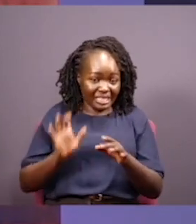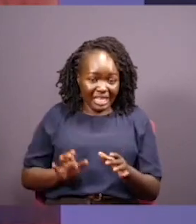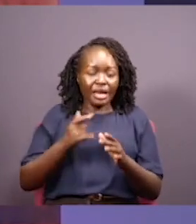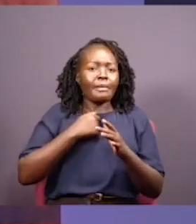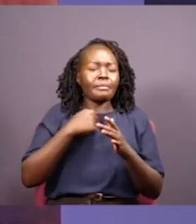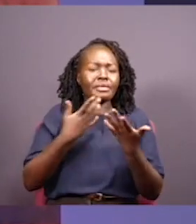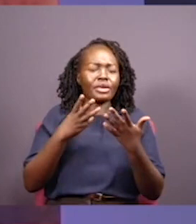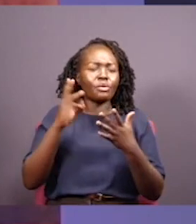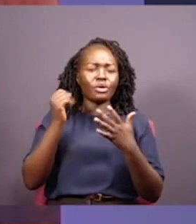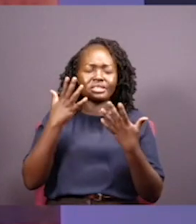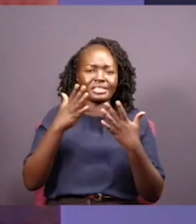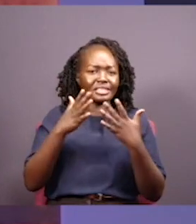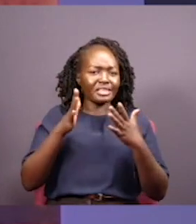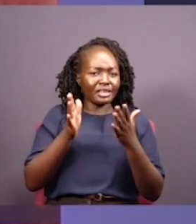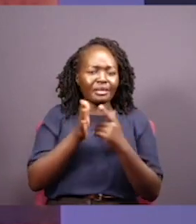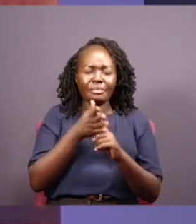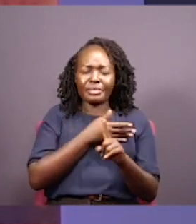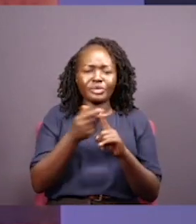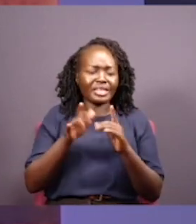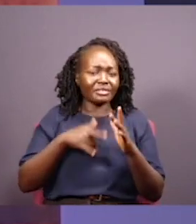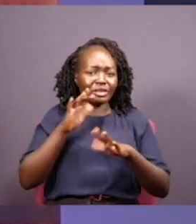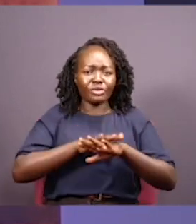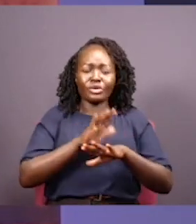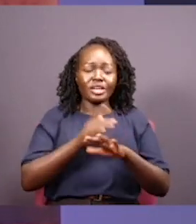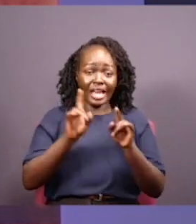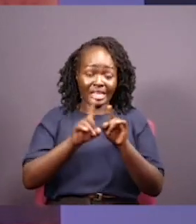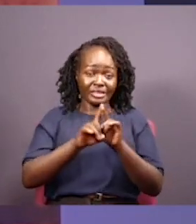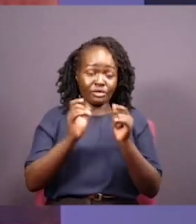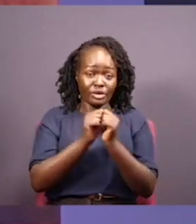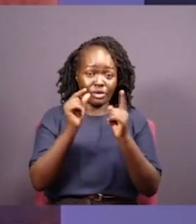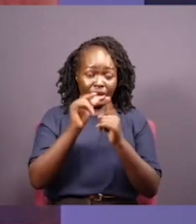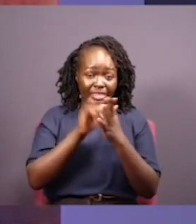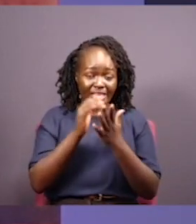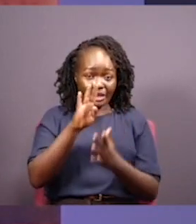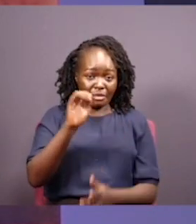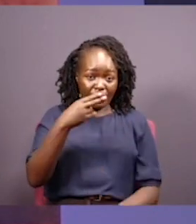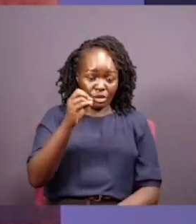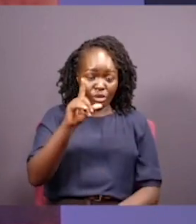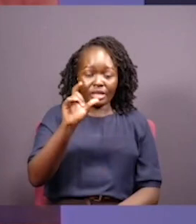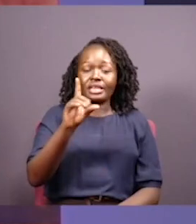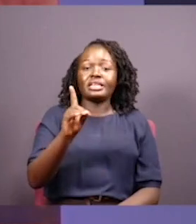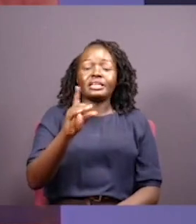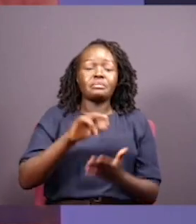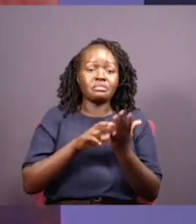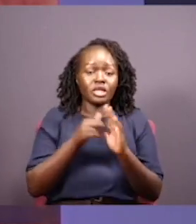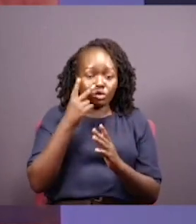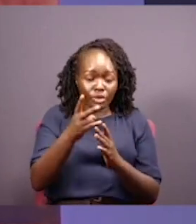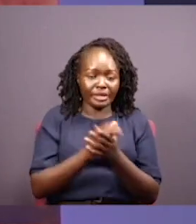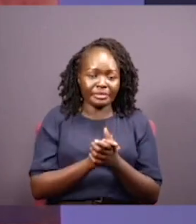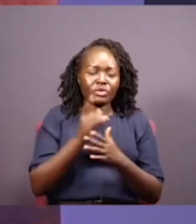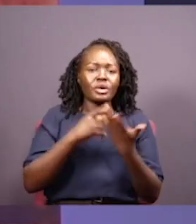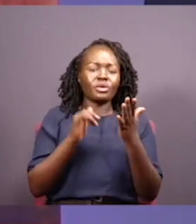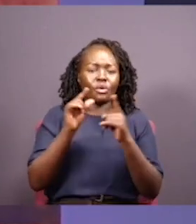we commonly use, behold. But what it does, the word draws attention such that if perhaps you might